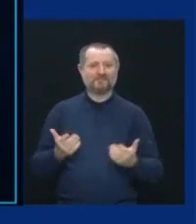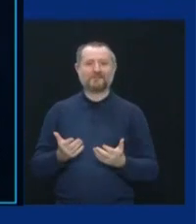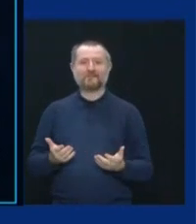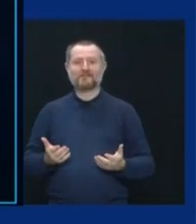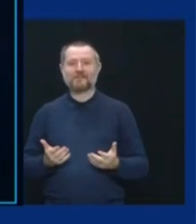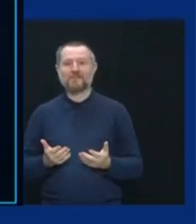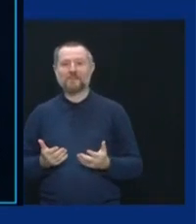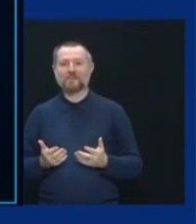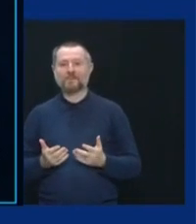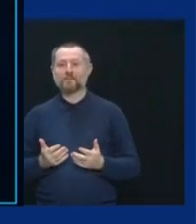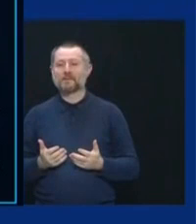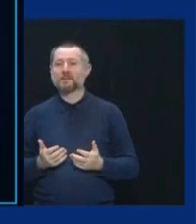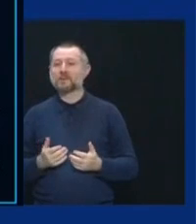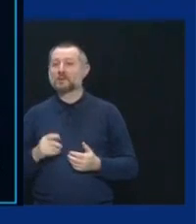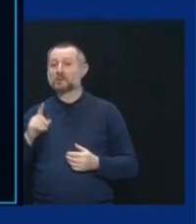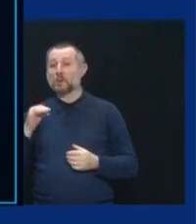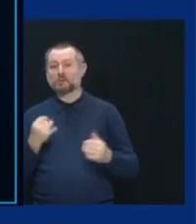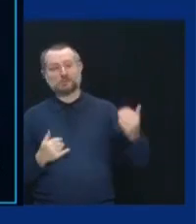answering DOJ.